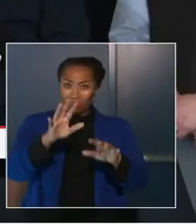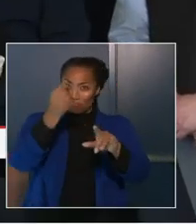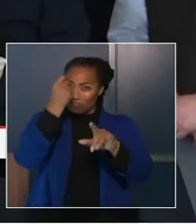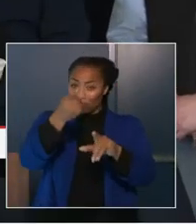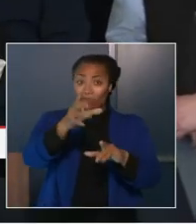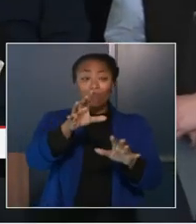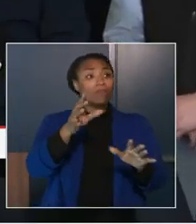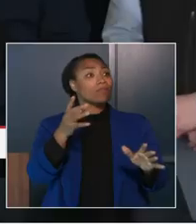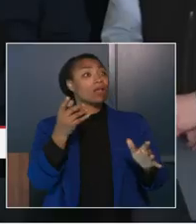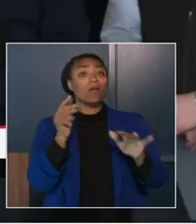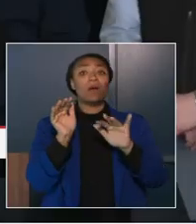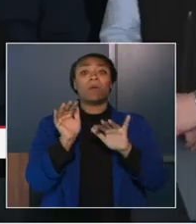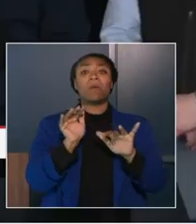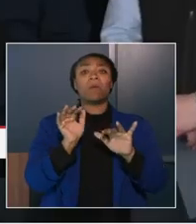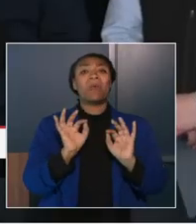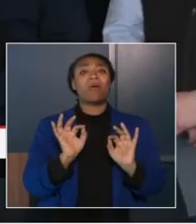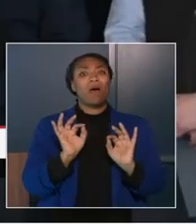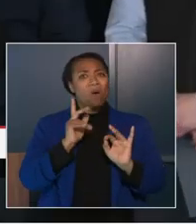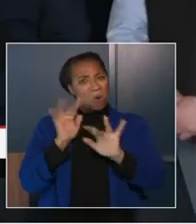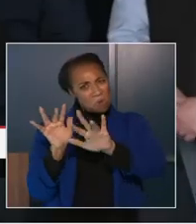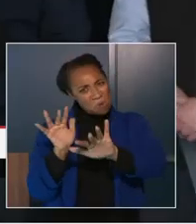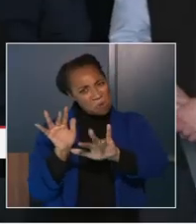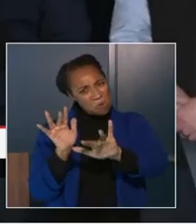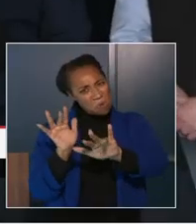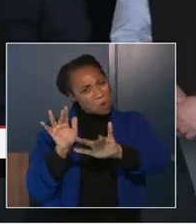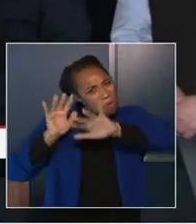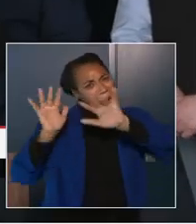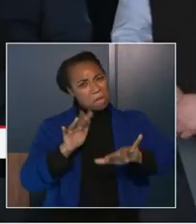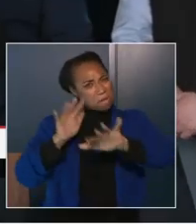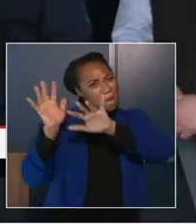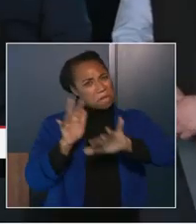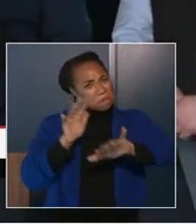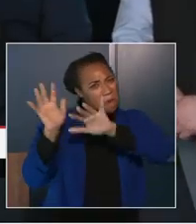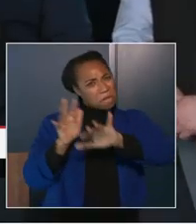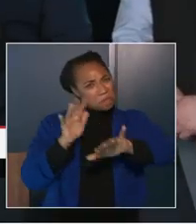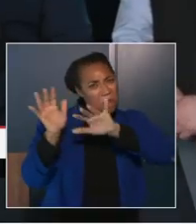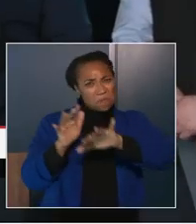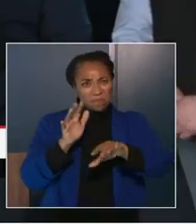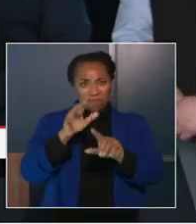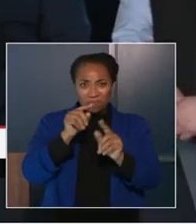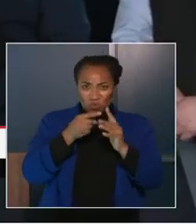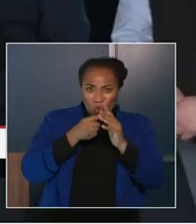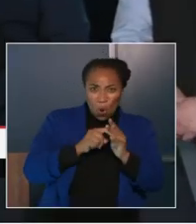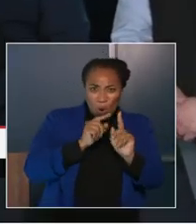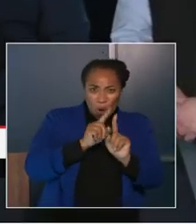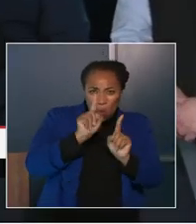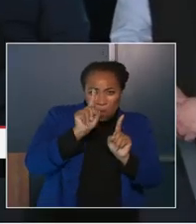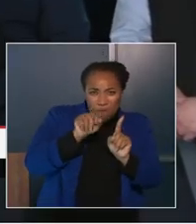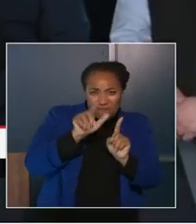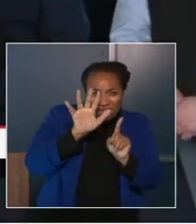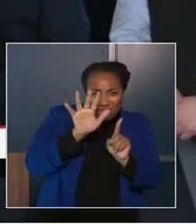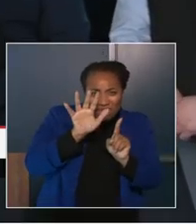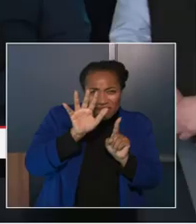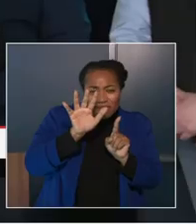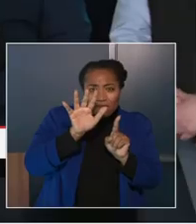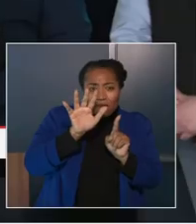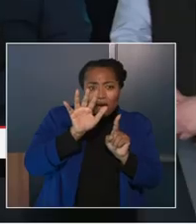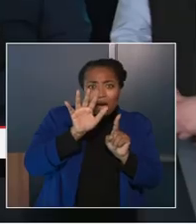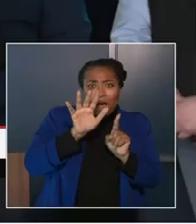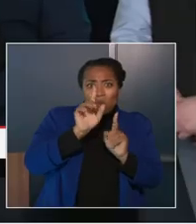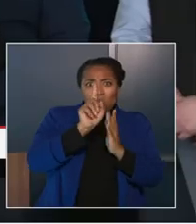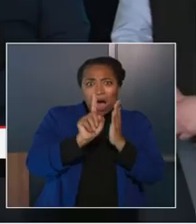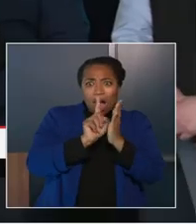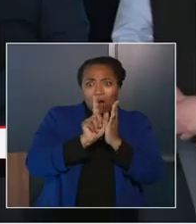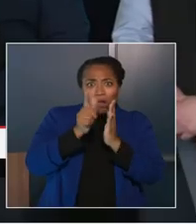I think it was a half an inch to an inch and a half per hour, which is coming down pretty good during those times. So that's